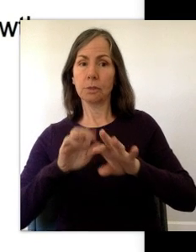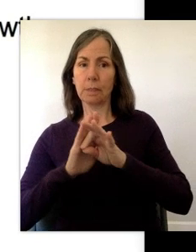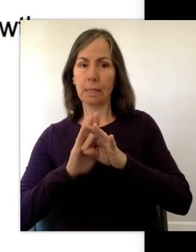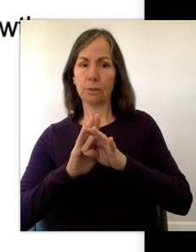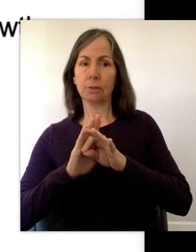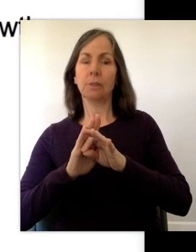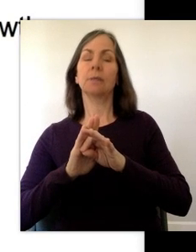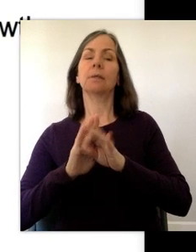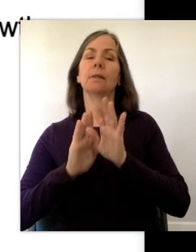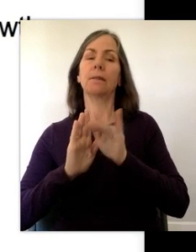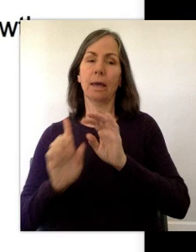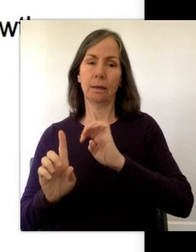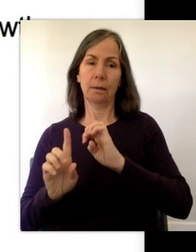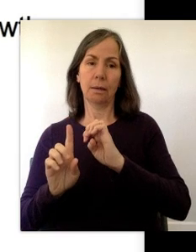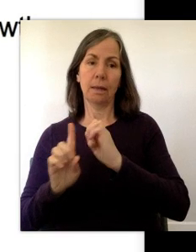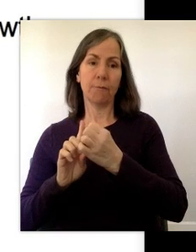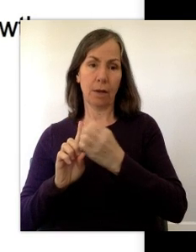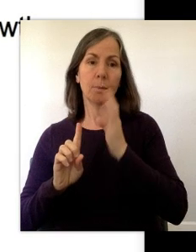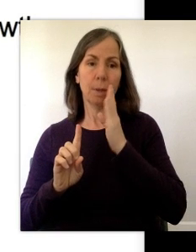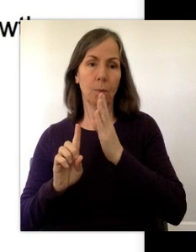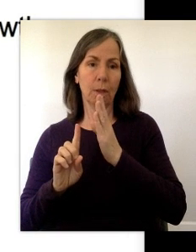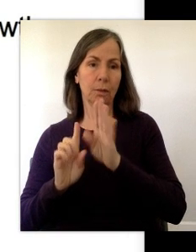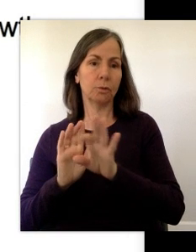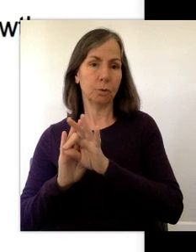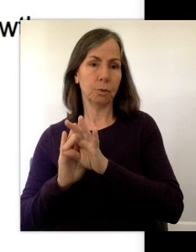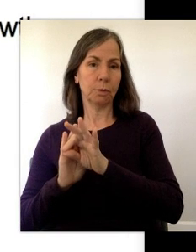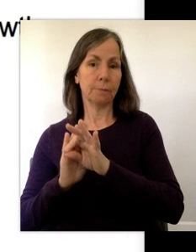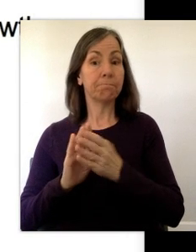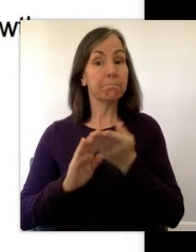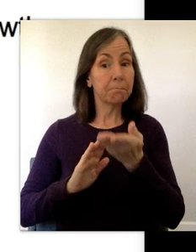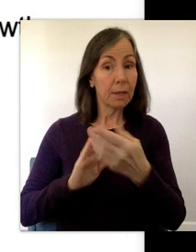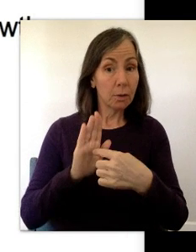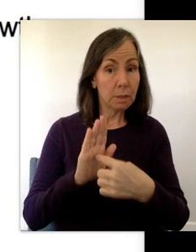environment chooses. So here's kind of what happens.